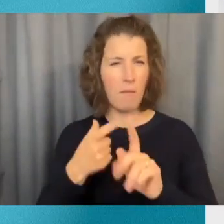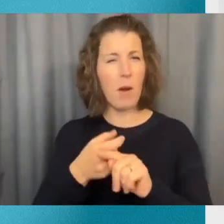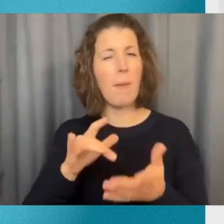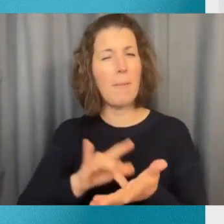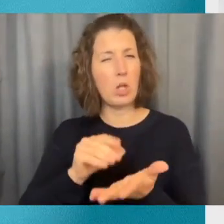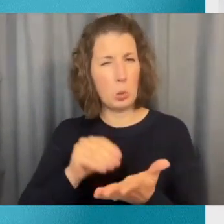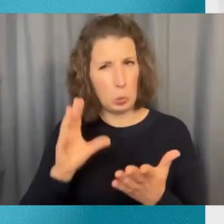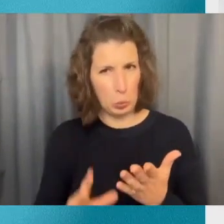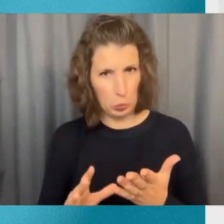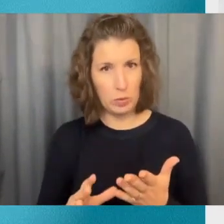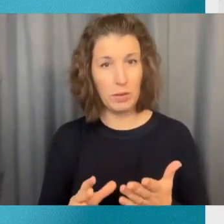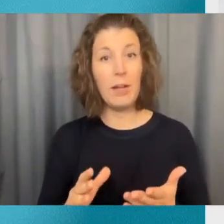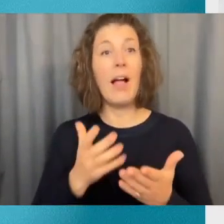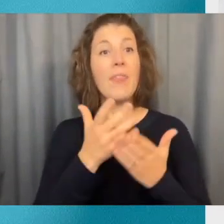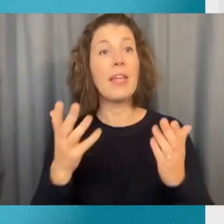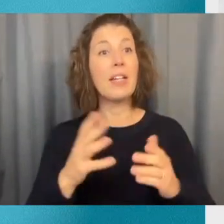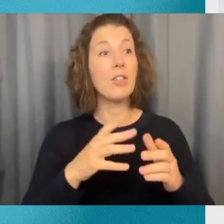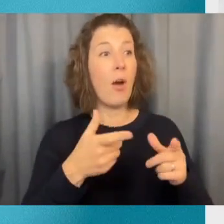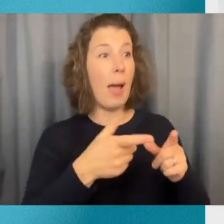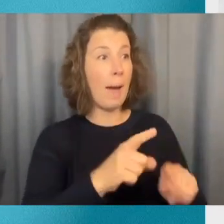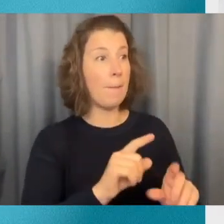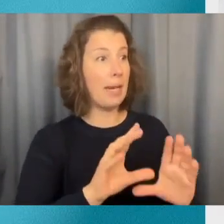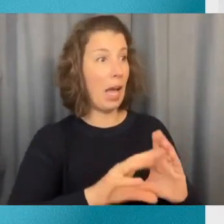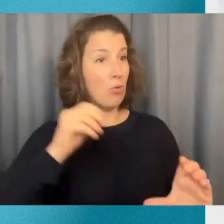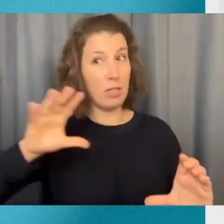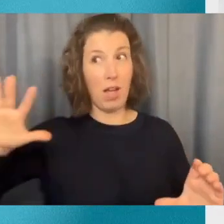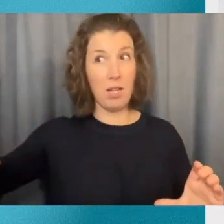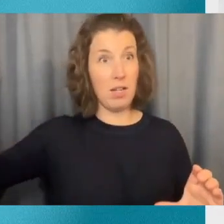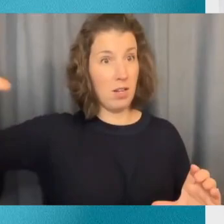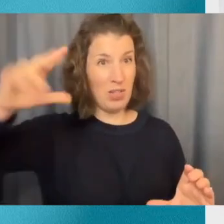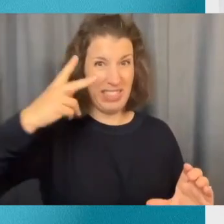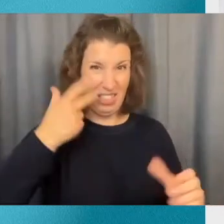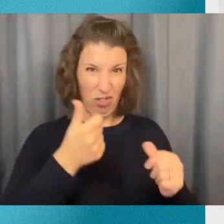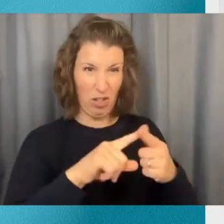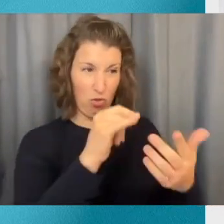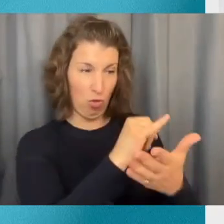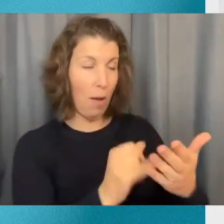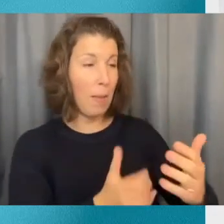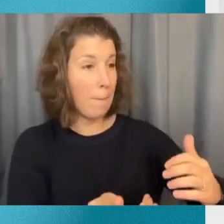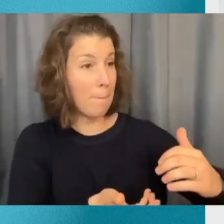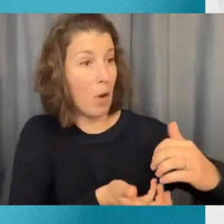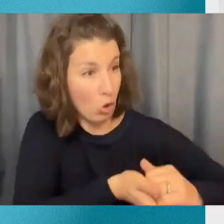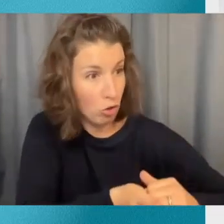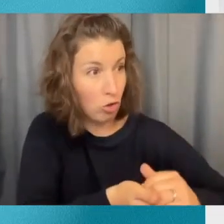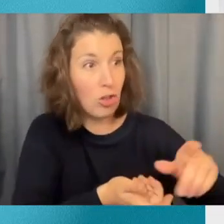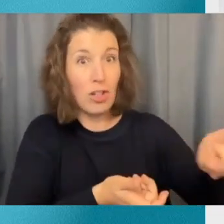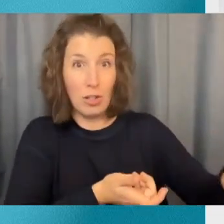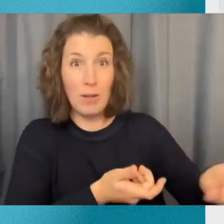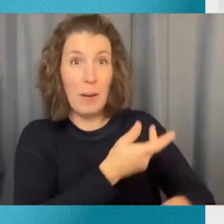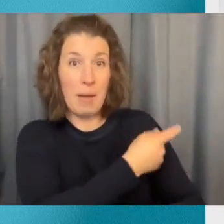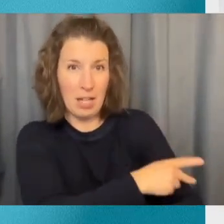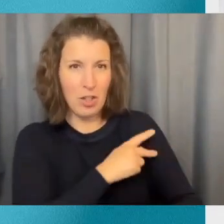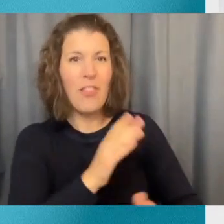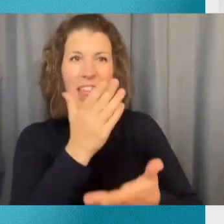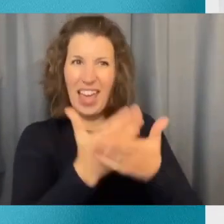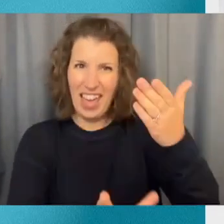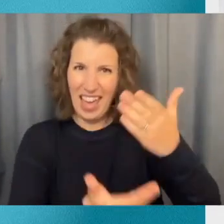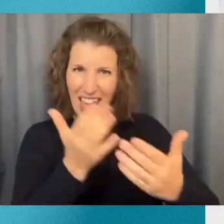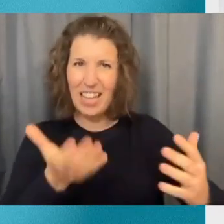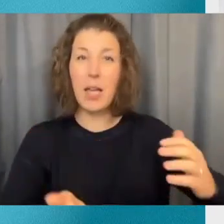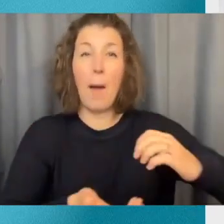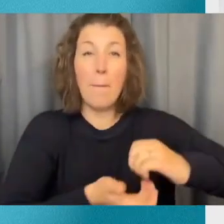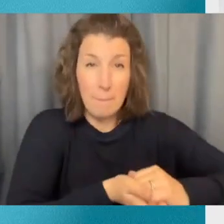that are happening outside of their encounter, you can see what they're trying to draw there is the partnership between them and the patient, those hands coming together, and in the center